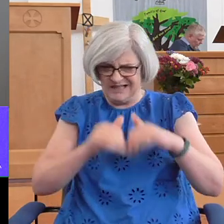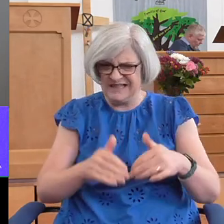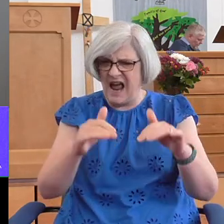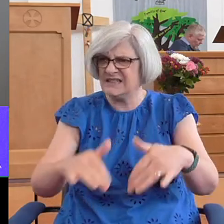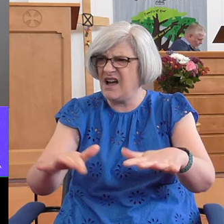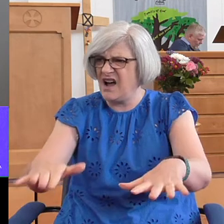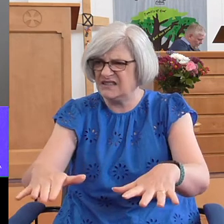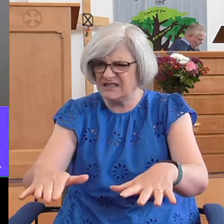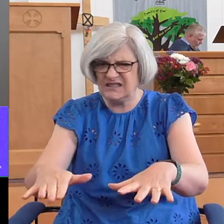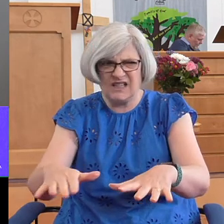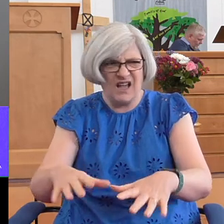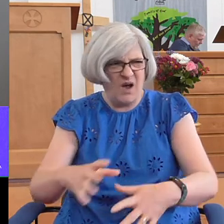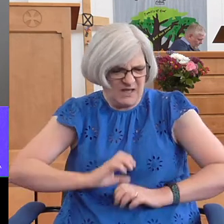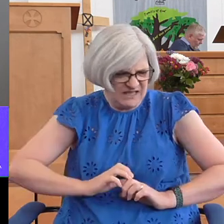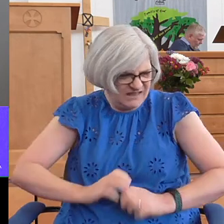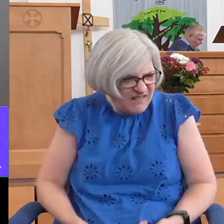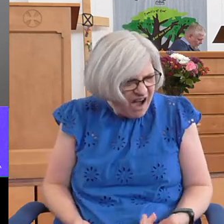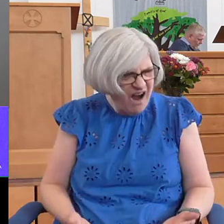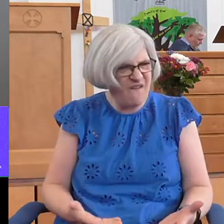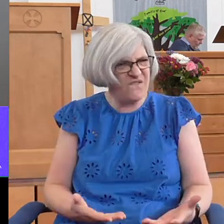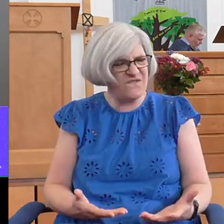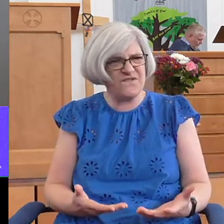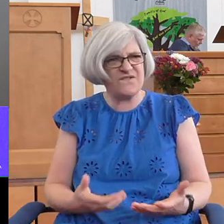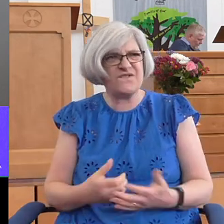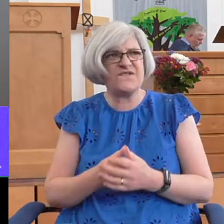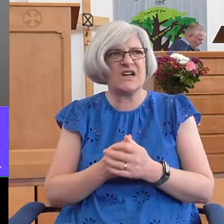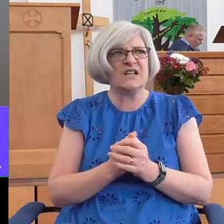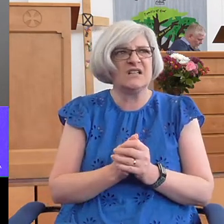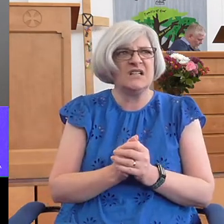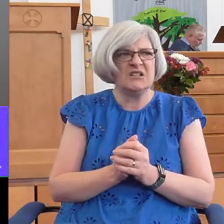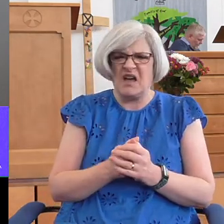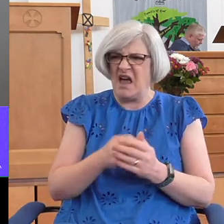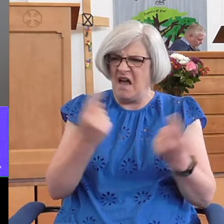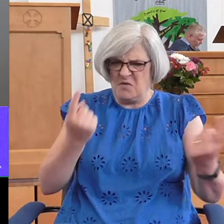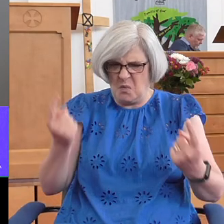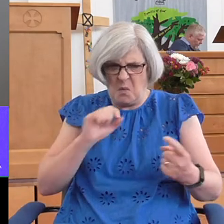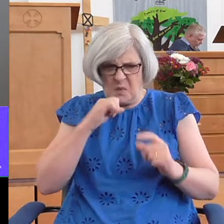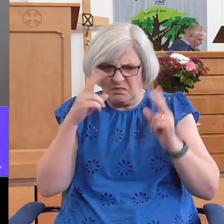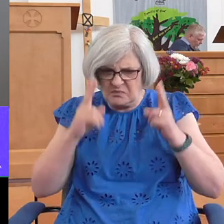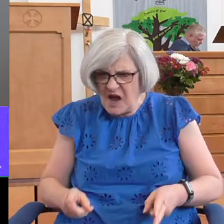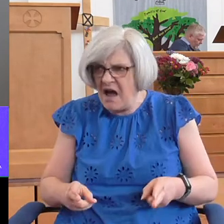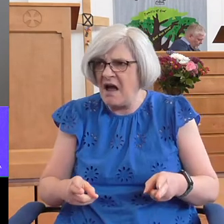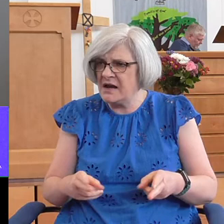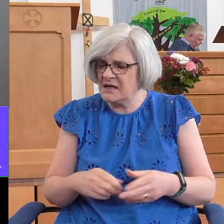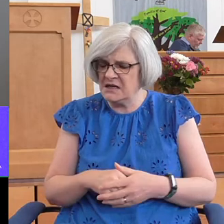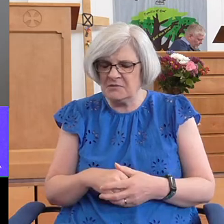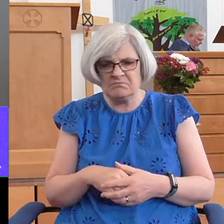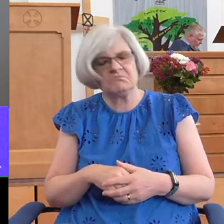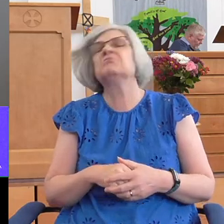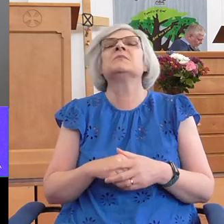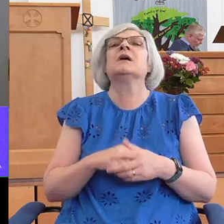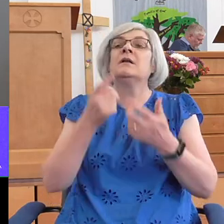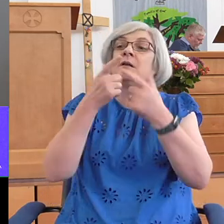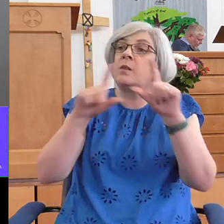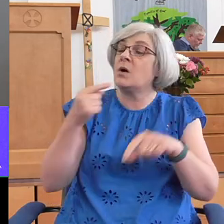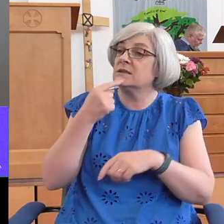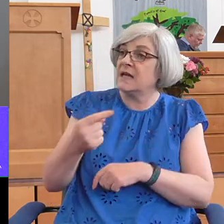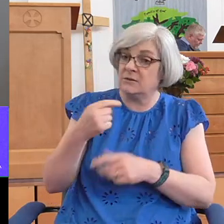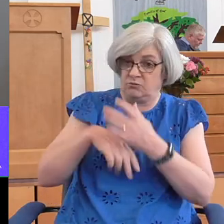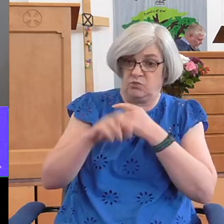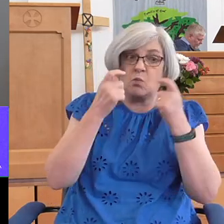to starve this entire assembly to death." Then the Lord said to